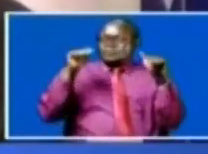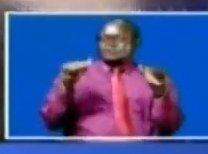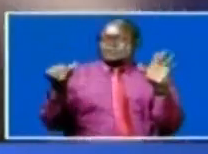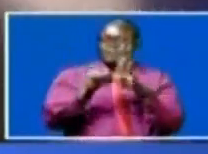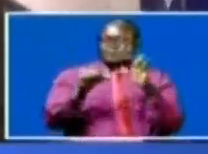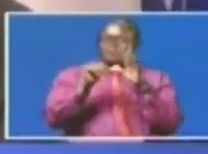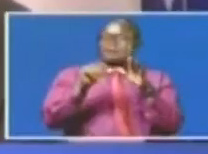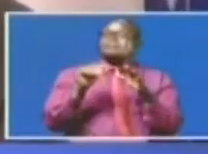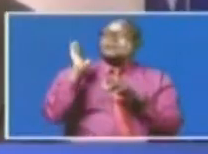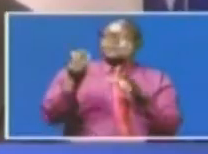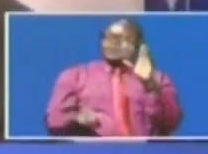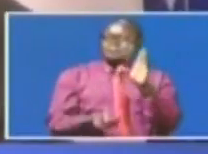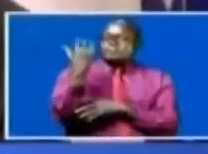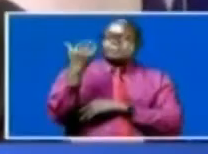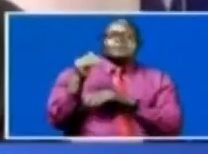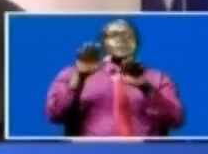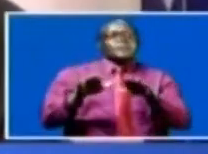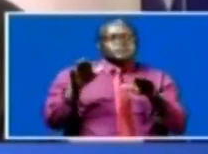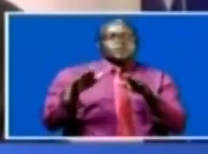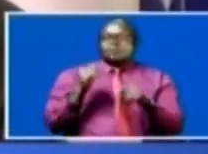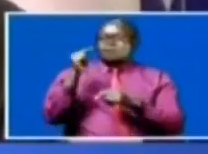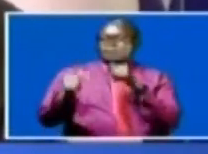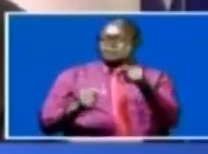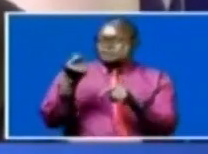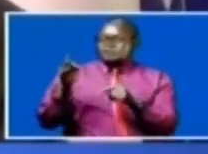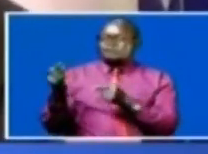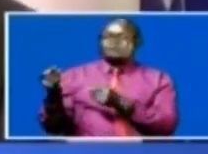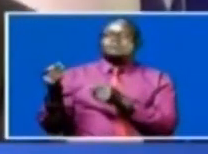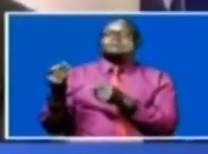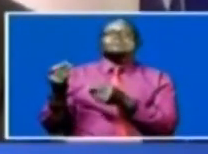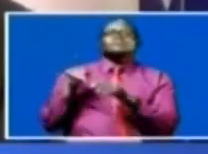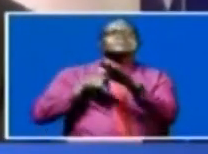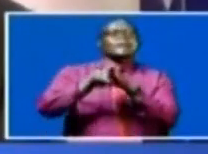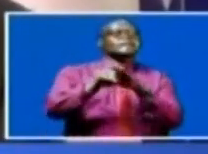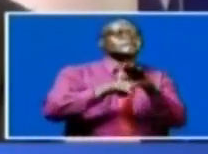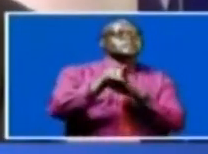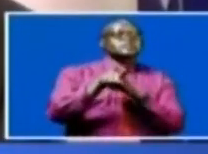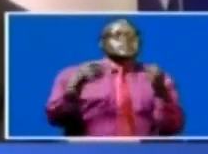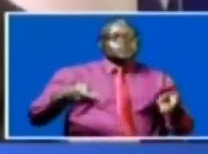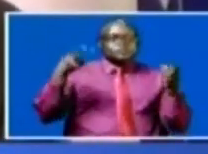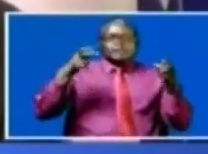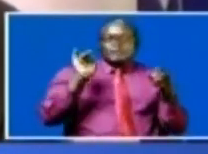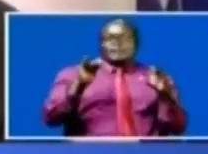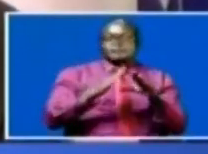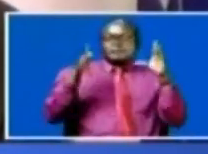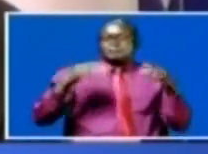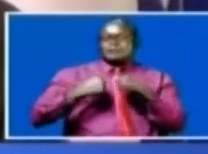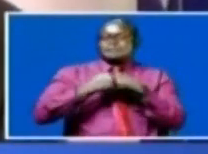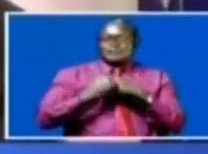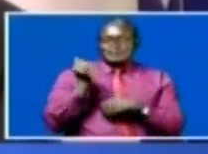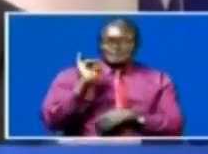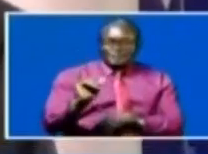waiting. The slow and uncontrolled processing of entries is the biggest challenge